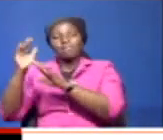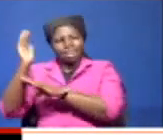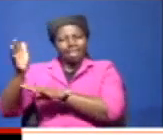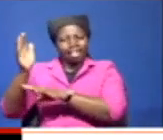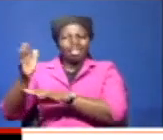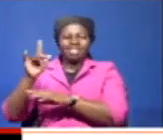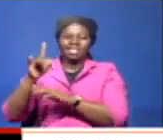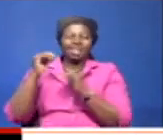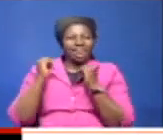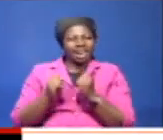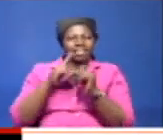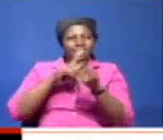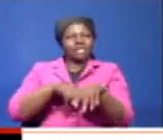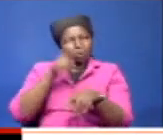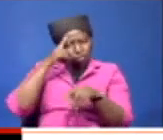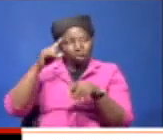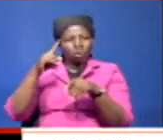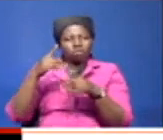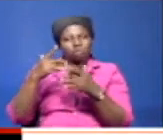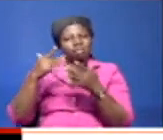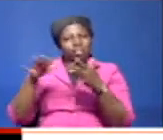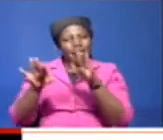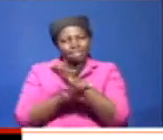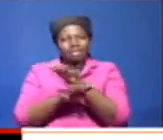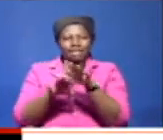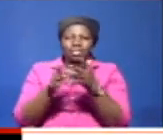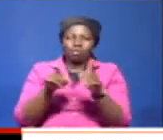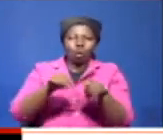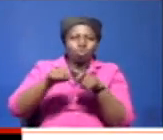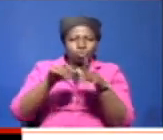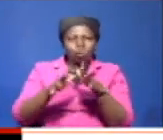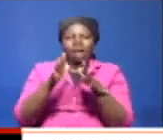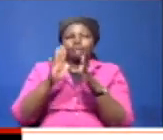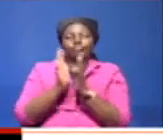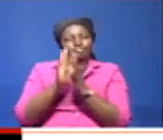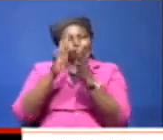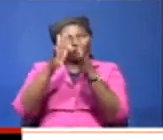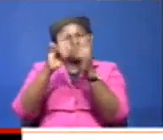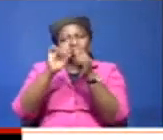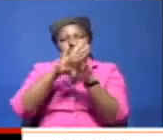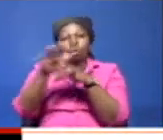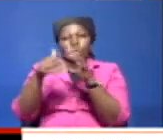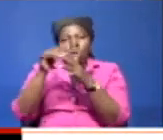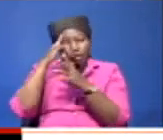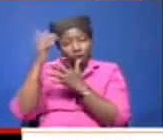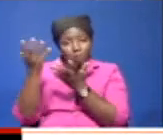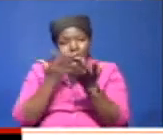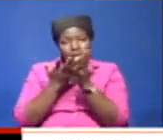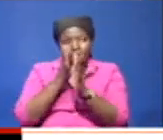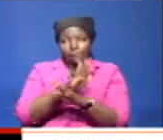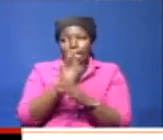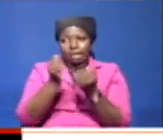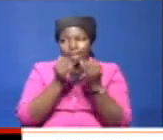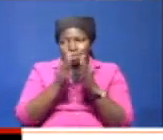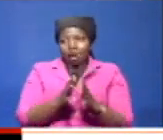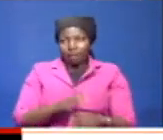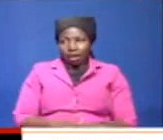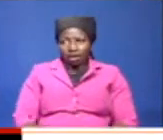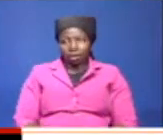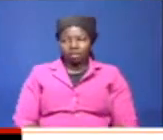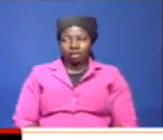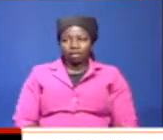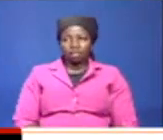and kudos to all of them for bringing their drivers back. Well, one of the stages I know that you've run is Sleeping Warrior,